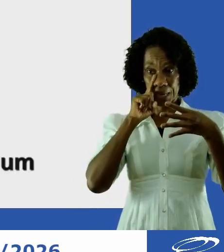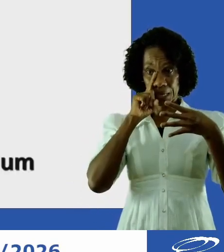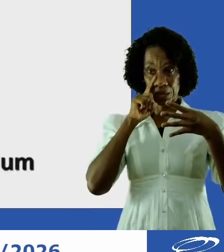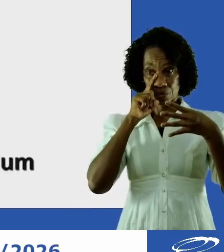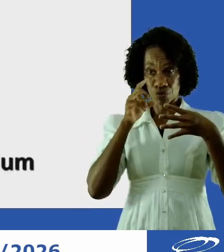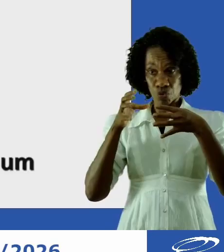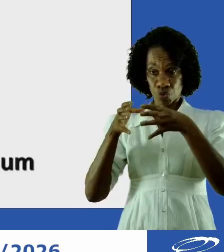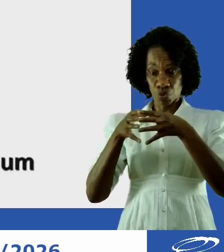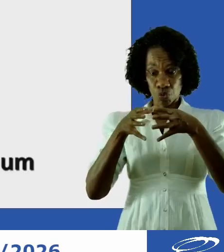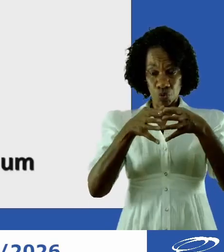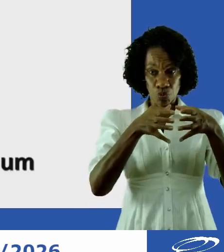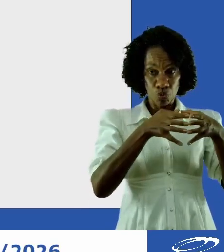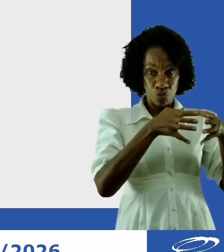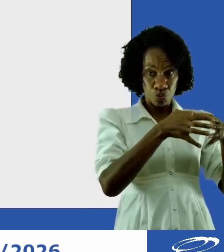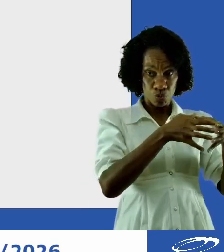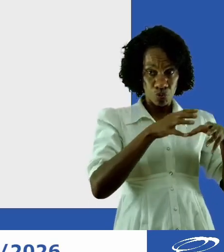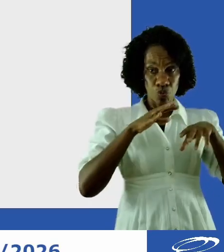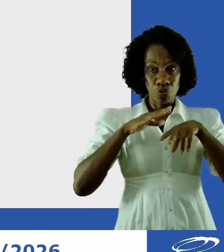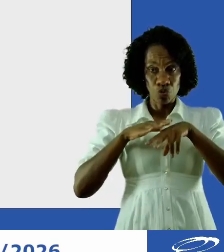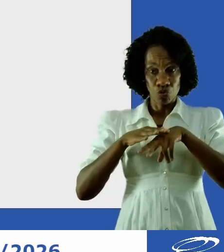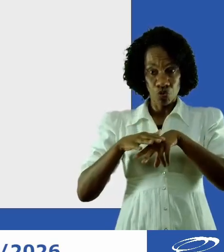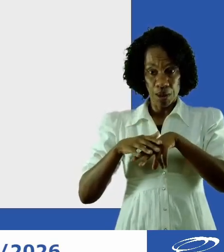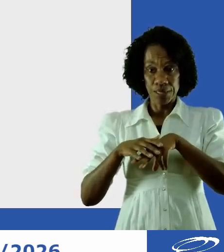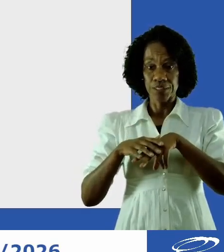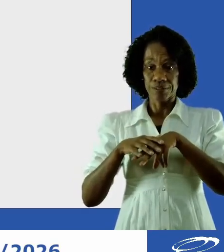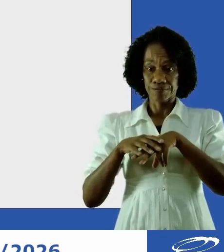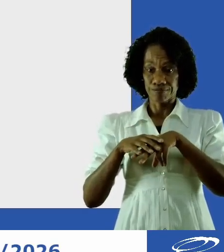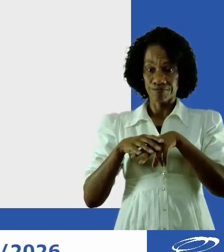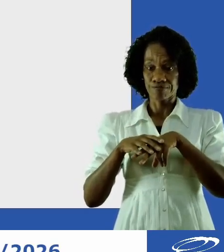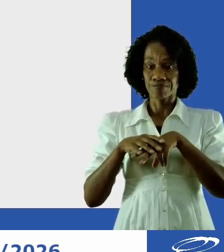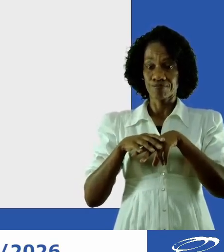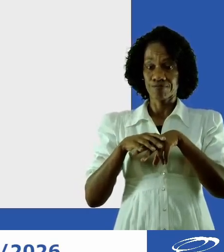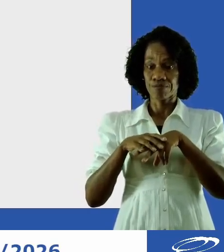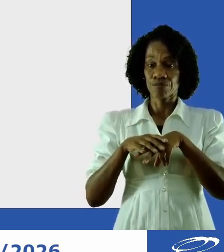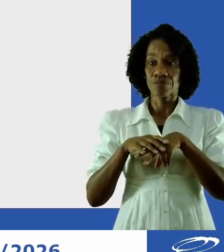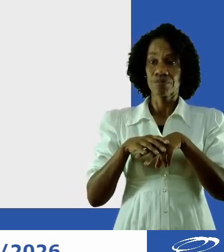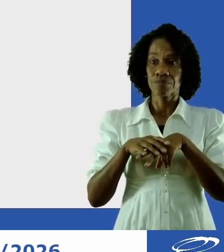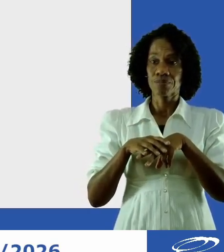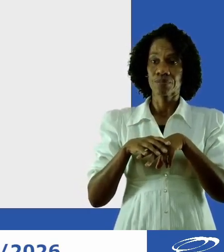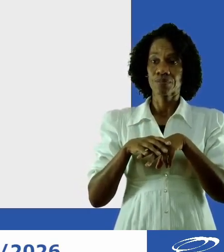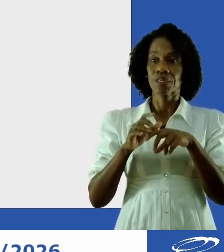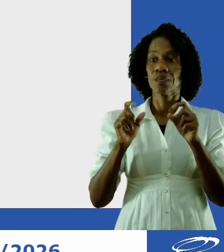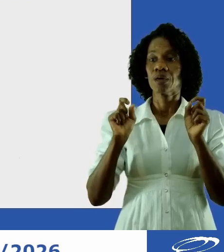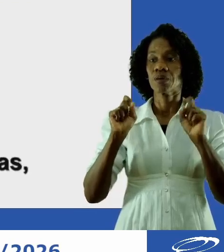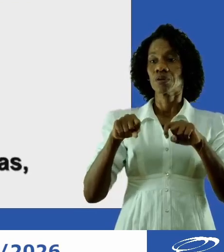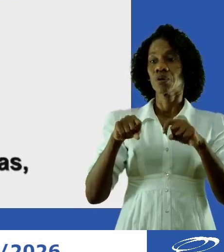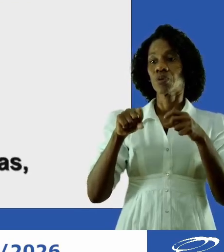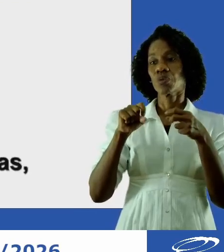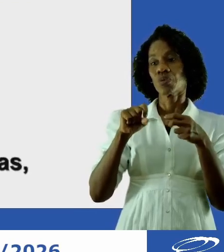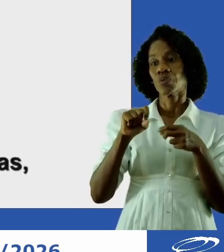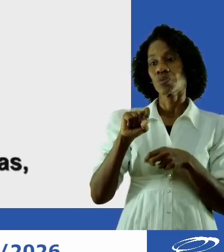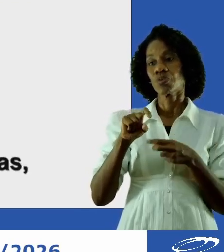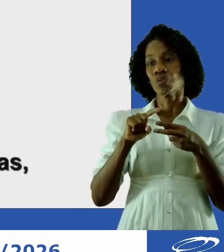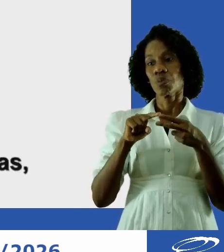the need of a bactericidal antibiotic the first 1-2 weeks after debridement for killing the